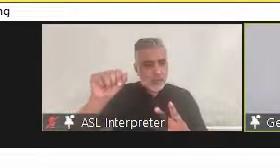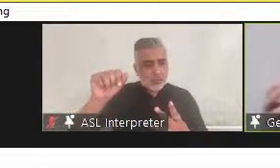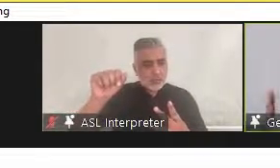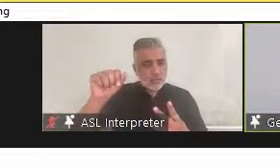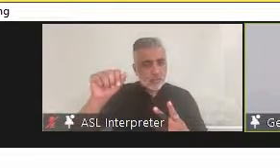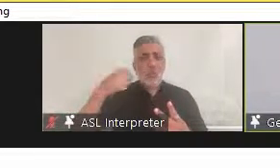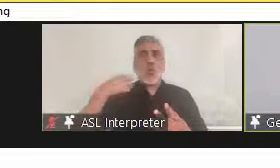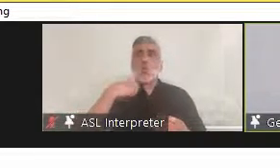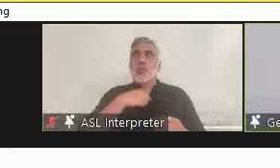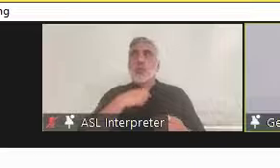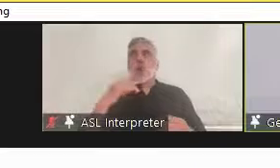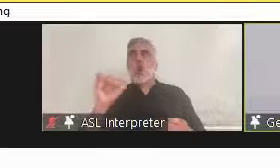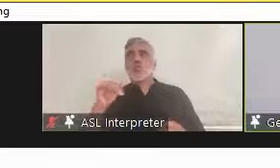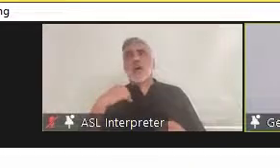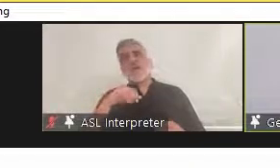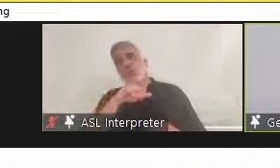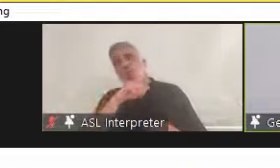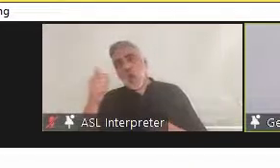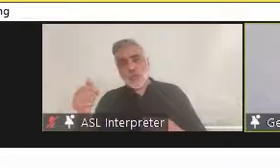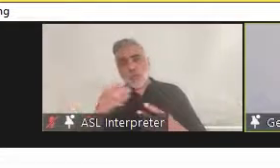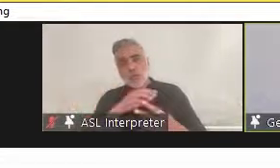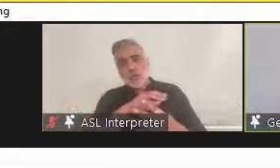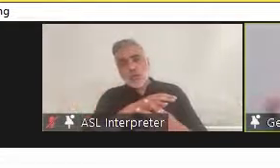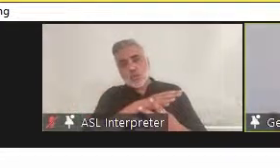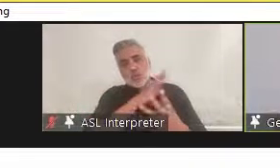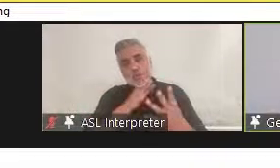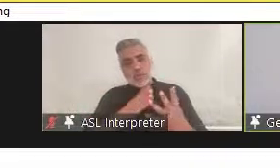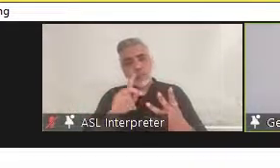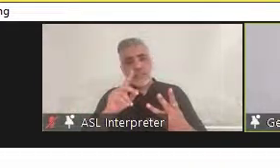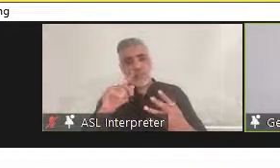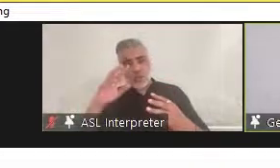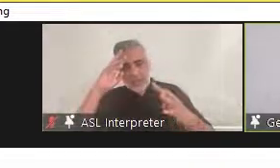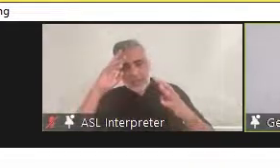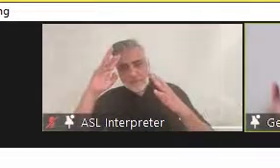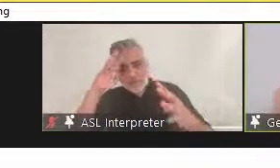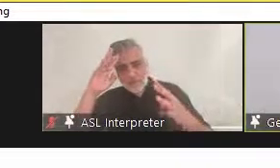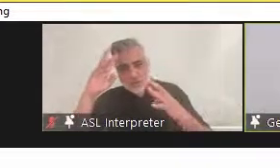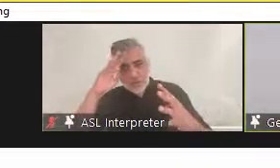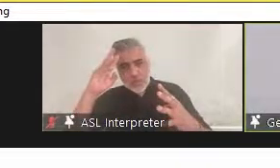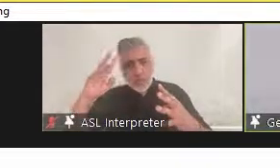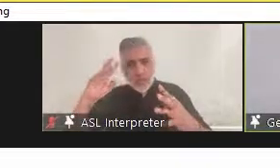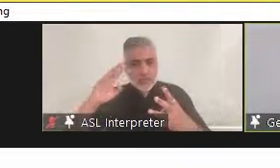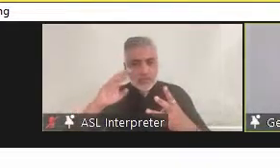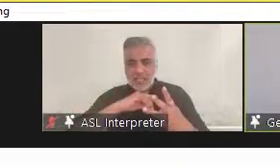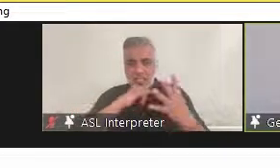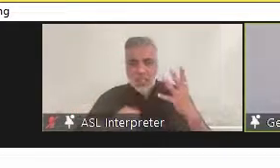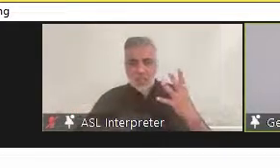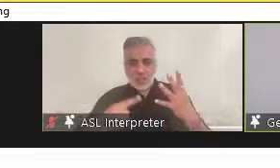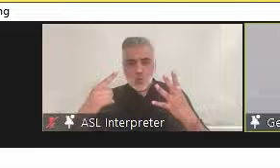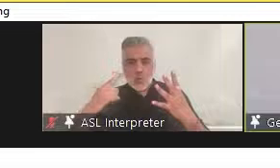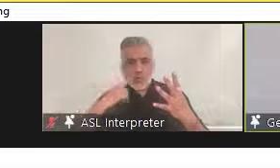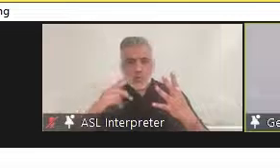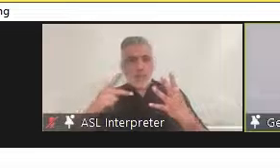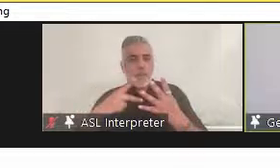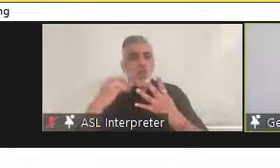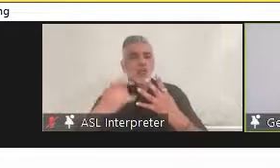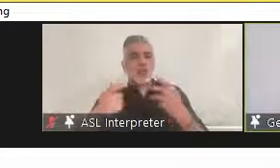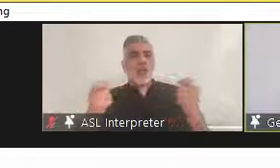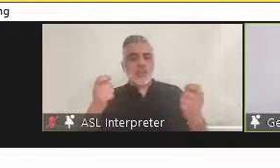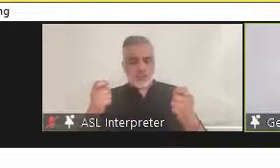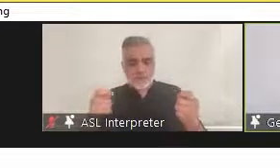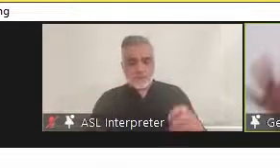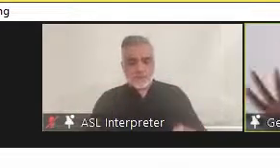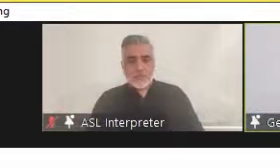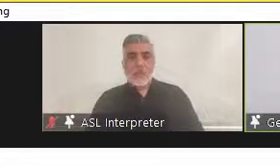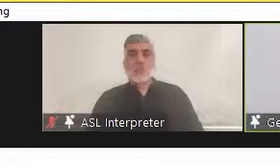We have also another component on digital innovation and entrepreneurship, and the last component is on project management. So